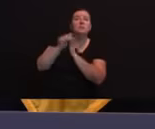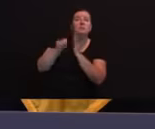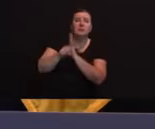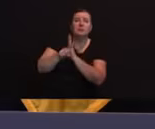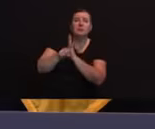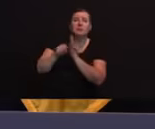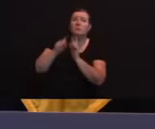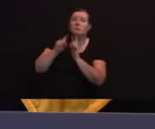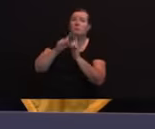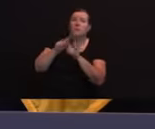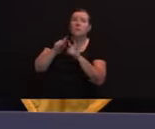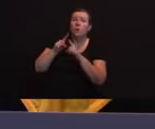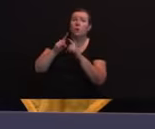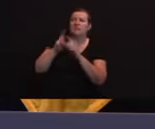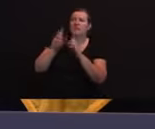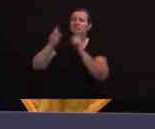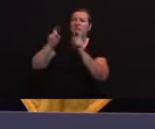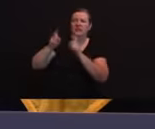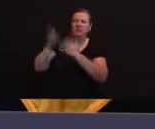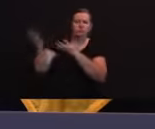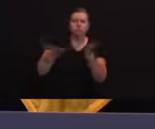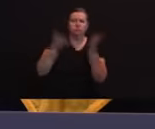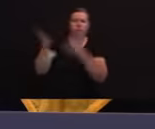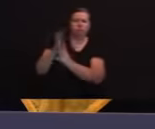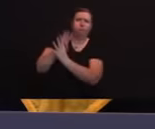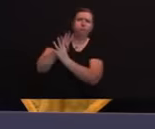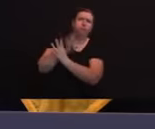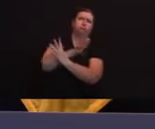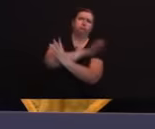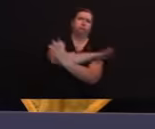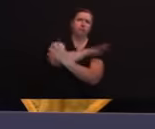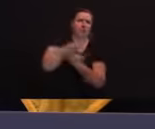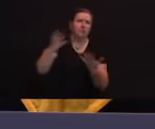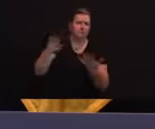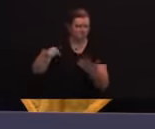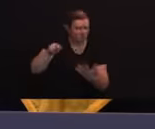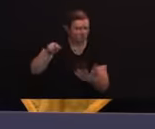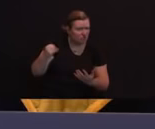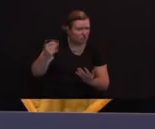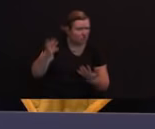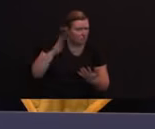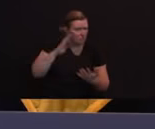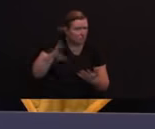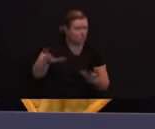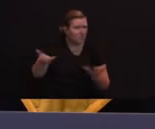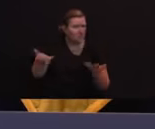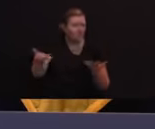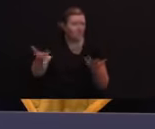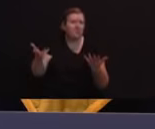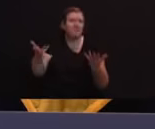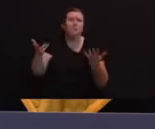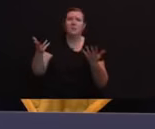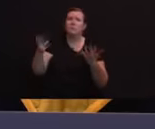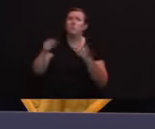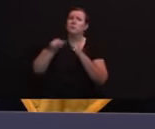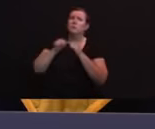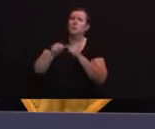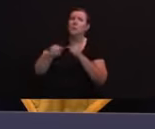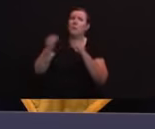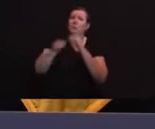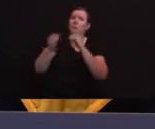for testing. Do you expect that to happen in coming weeks in New Jersey, or are you continuing to expand